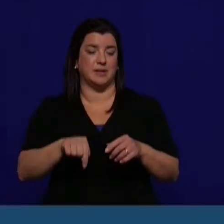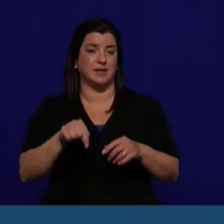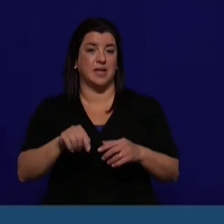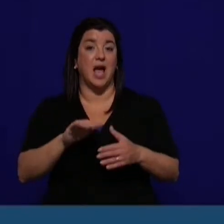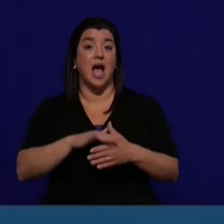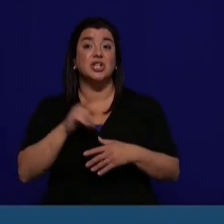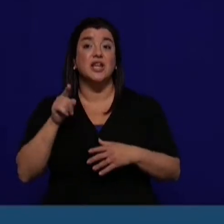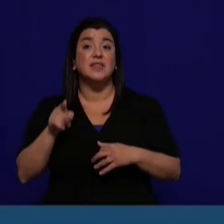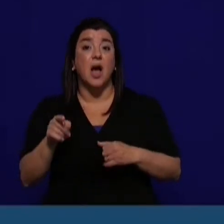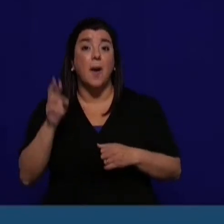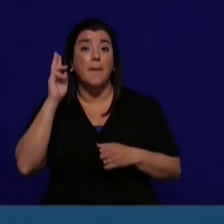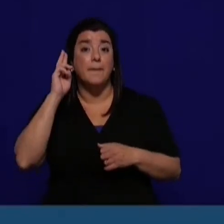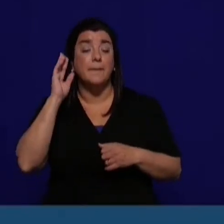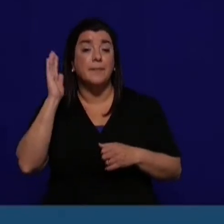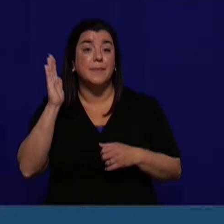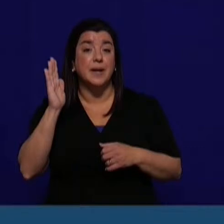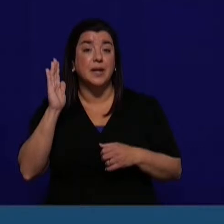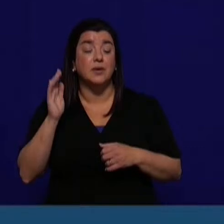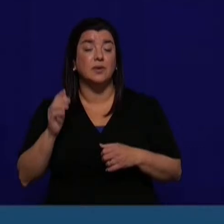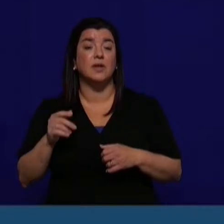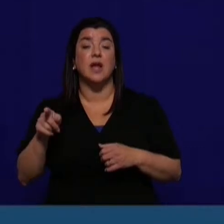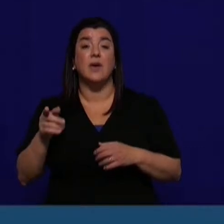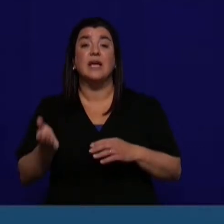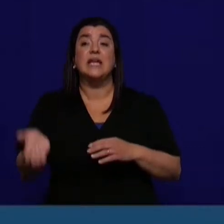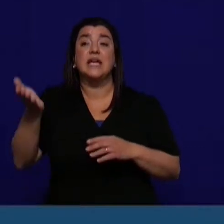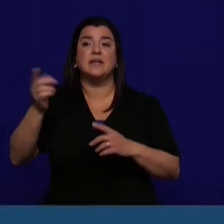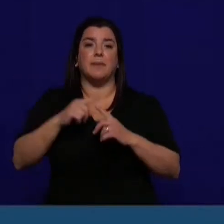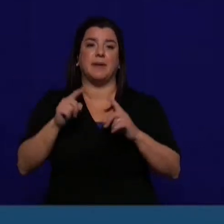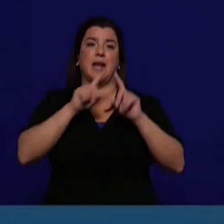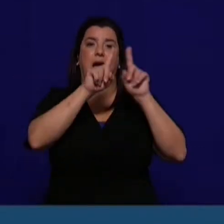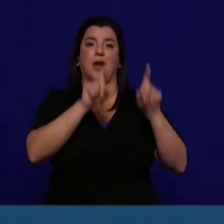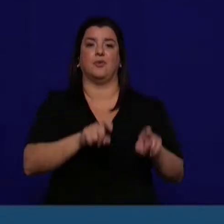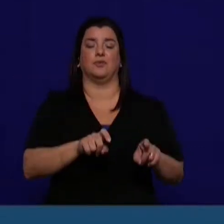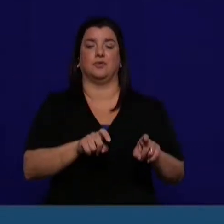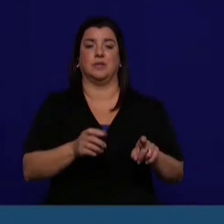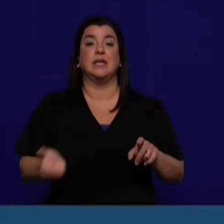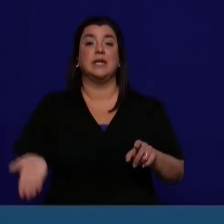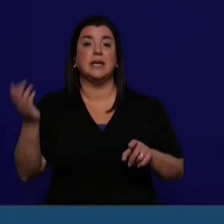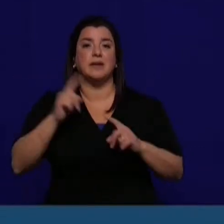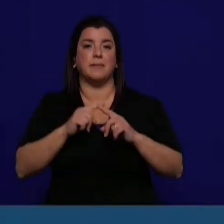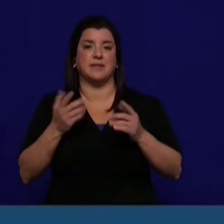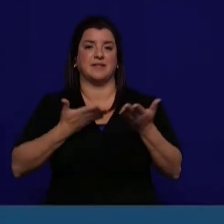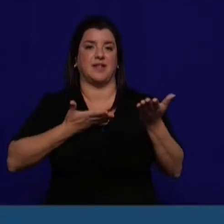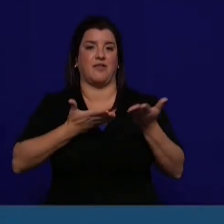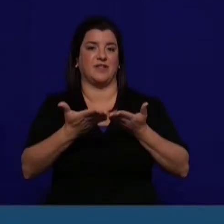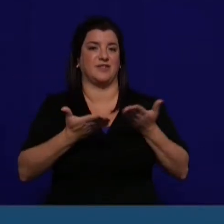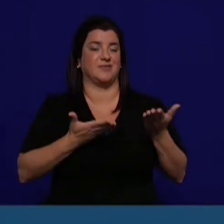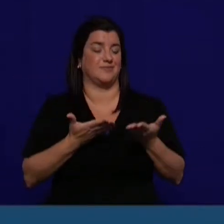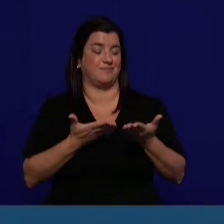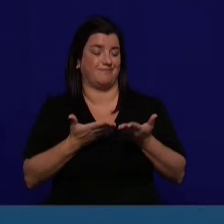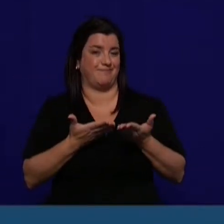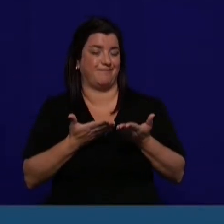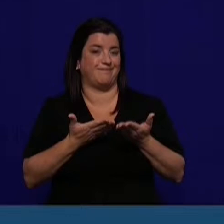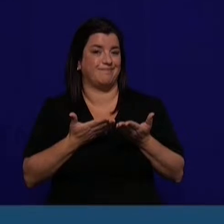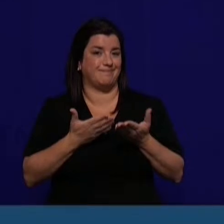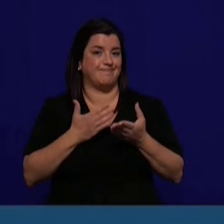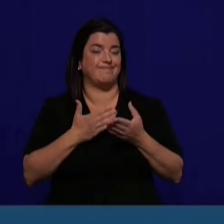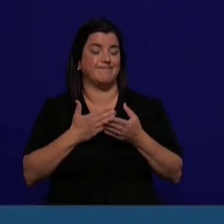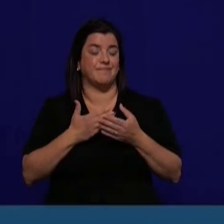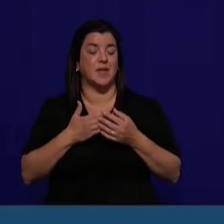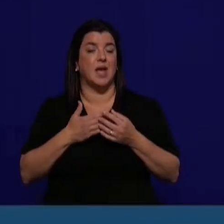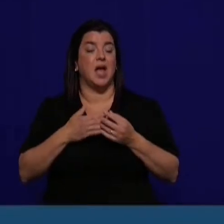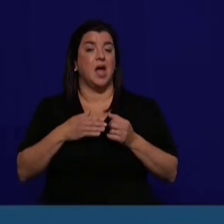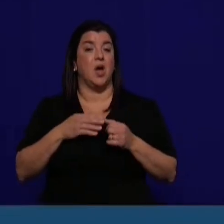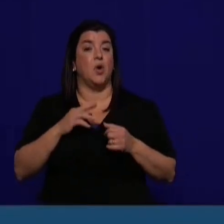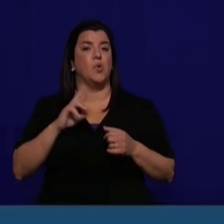iktar minn dawn in-non-essential shops u anka services. U jekk tħarsu naqra lejn ukoll il-każijiet li